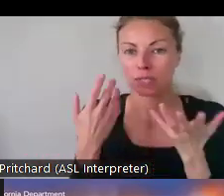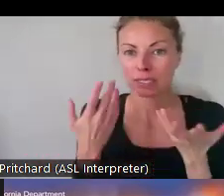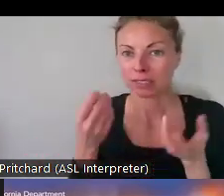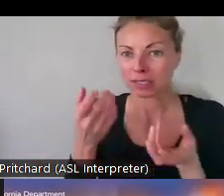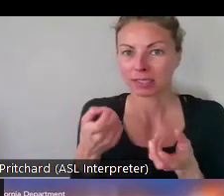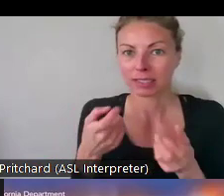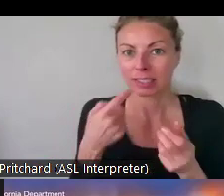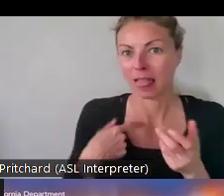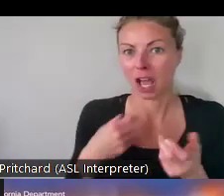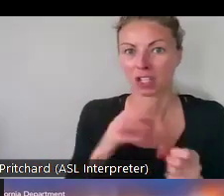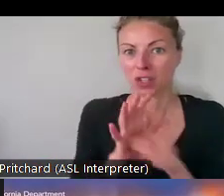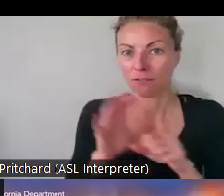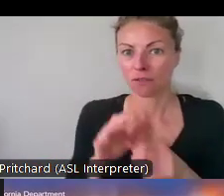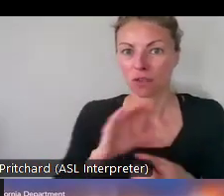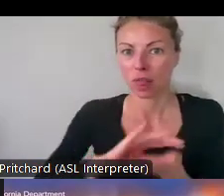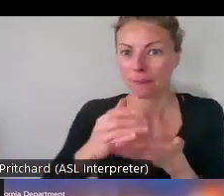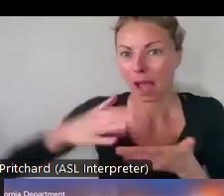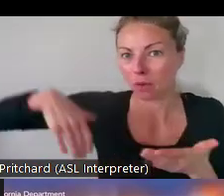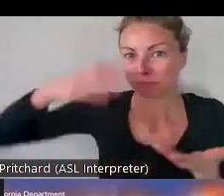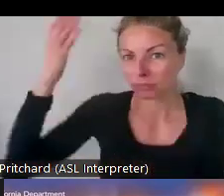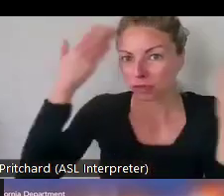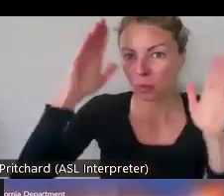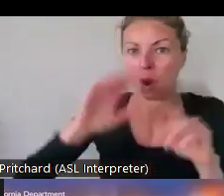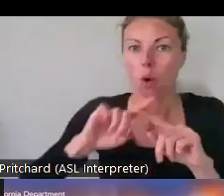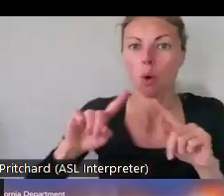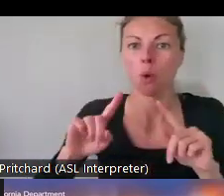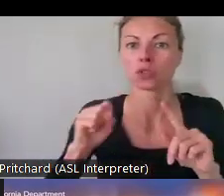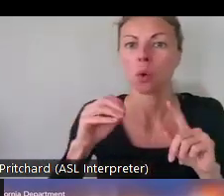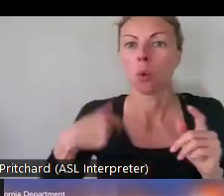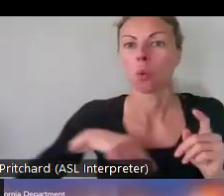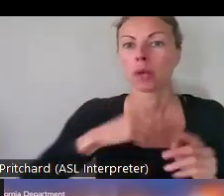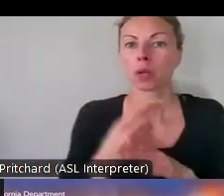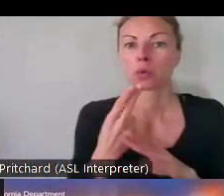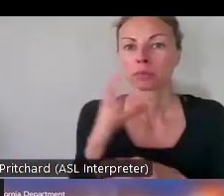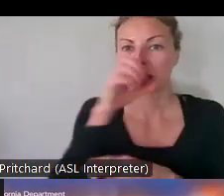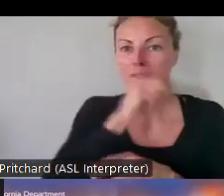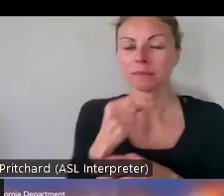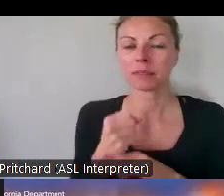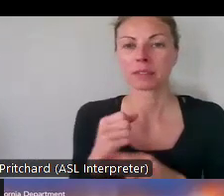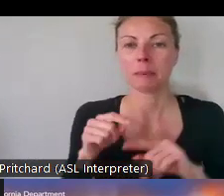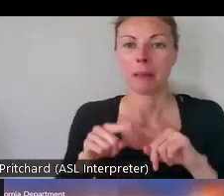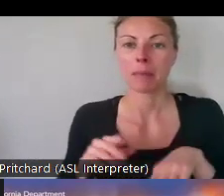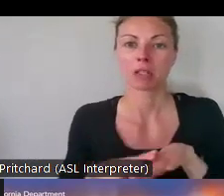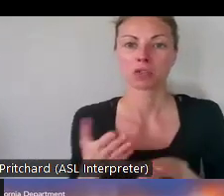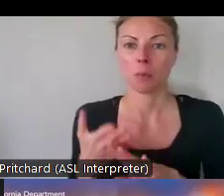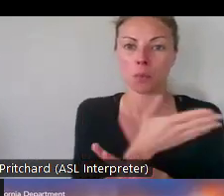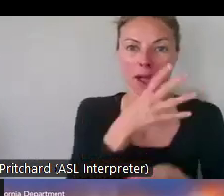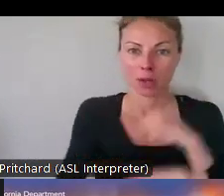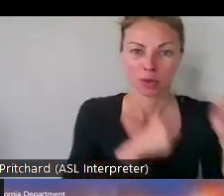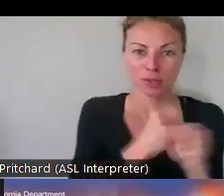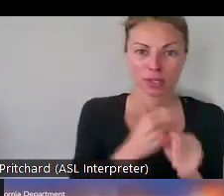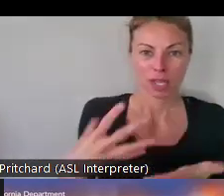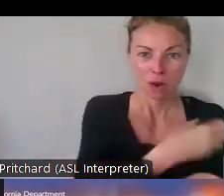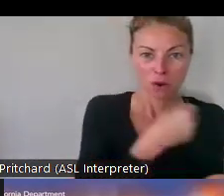full amount at that time. So we use an estimate based upon what we received in the prior year in order to complete our initial